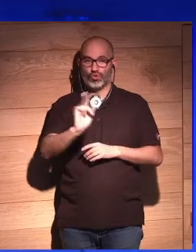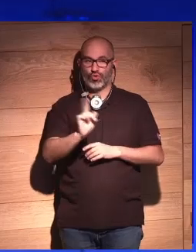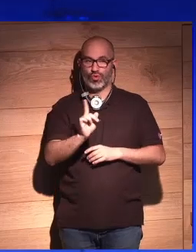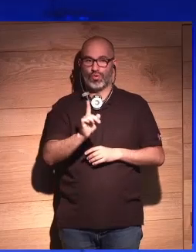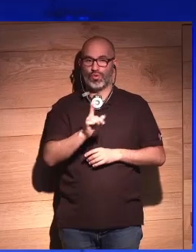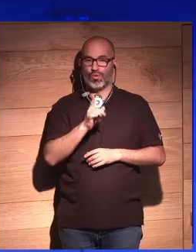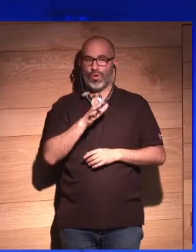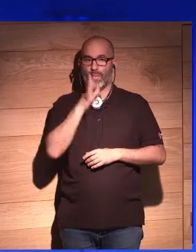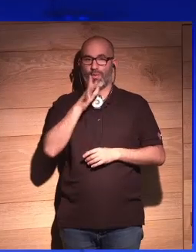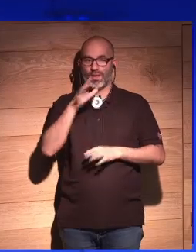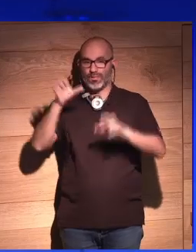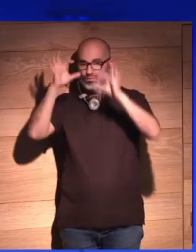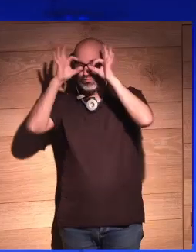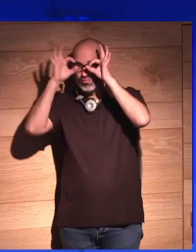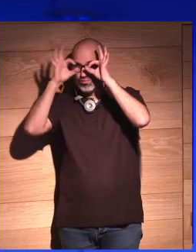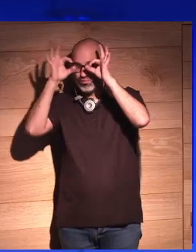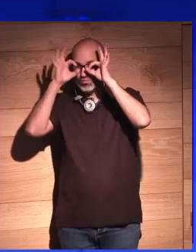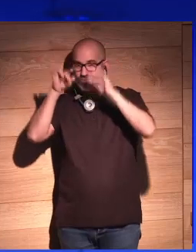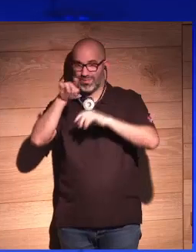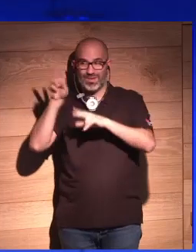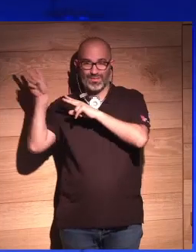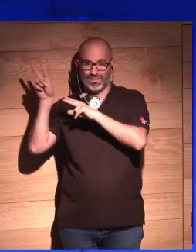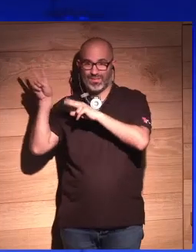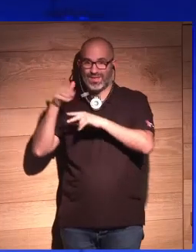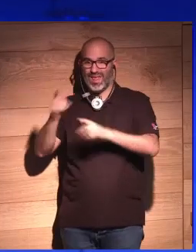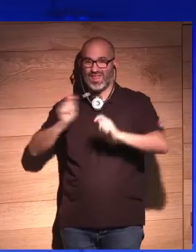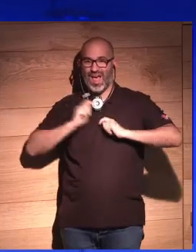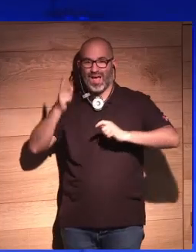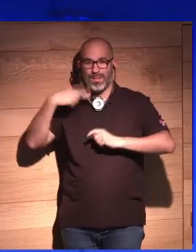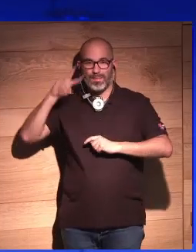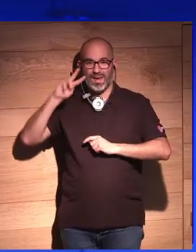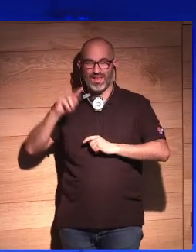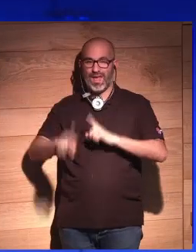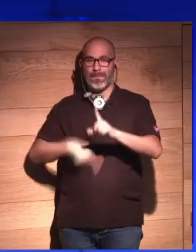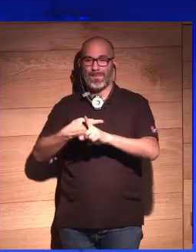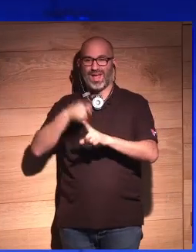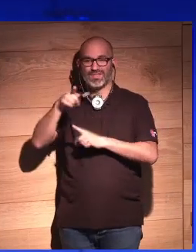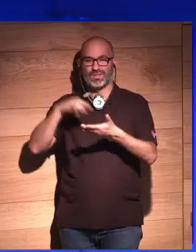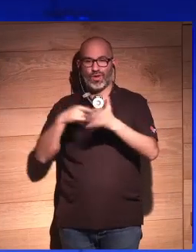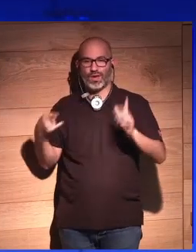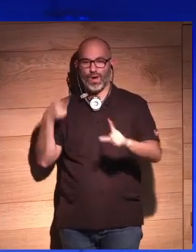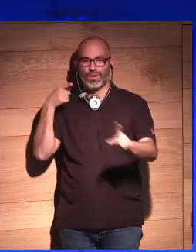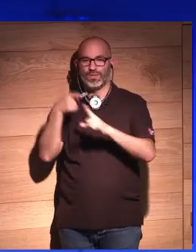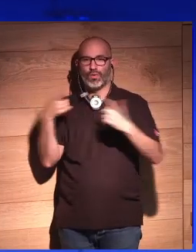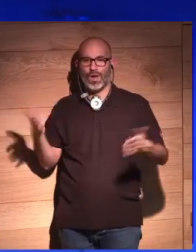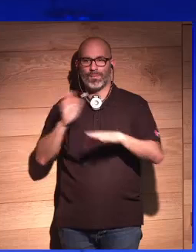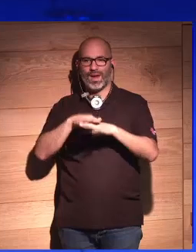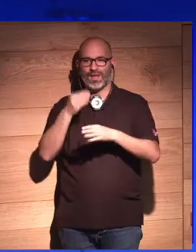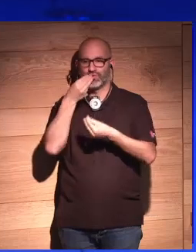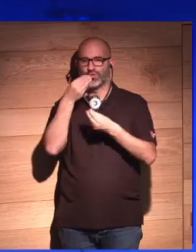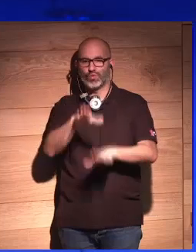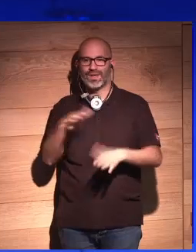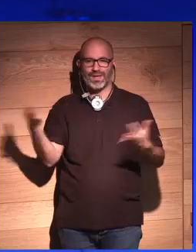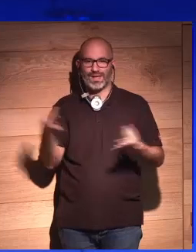that's designed to give you experiences, it is a technology to replace, where's my